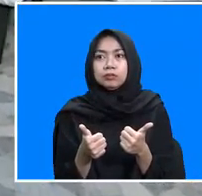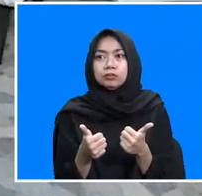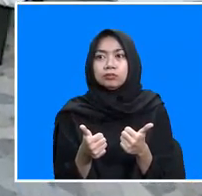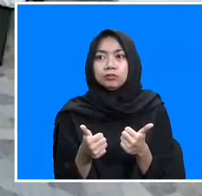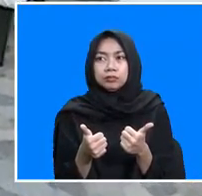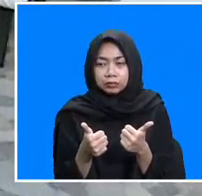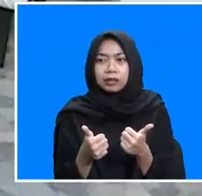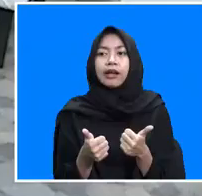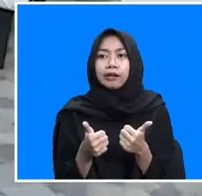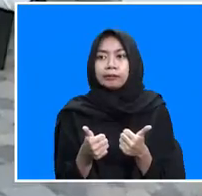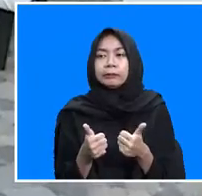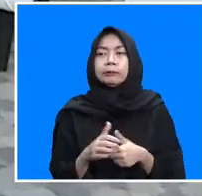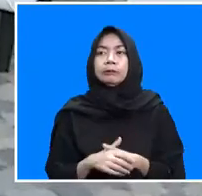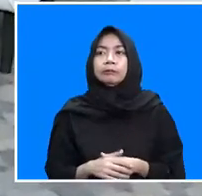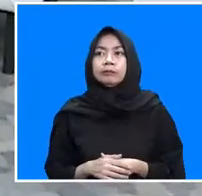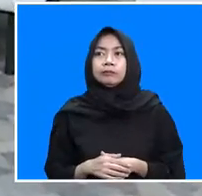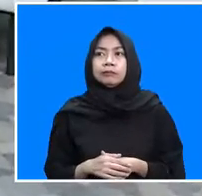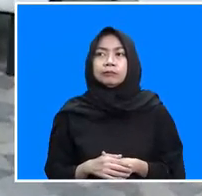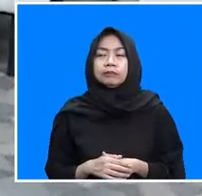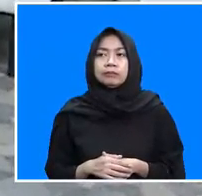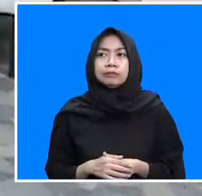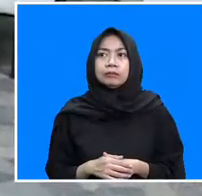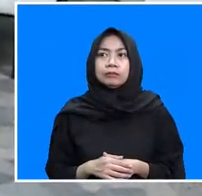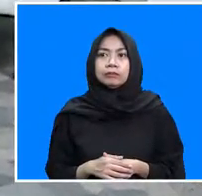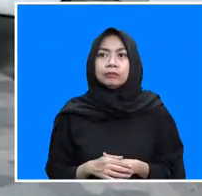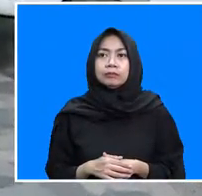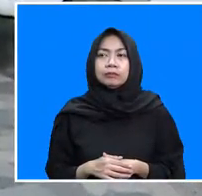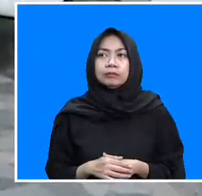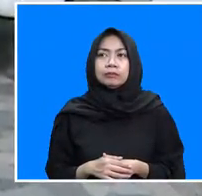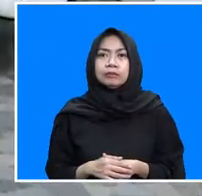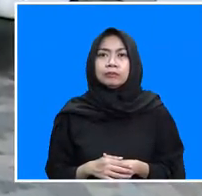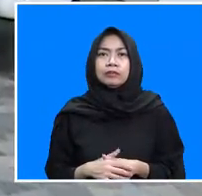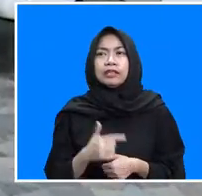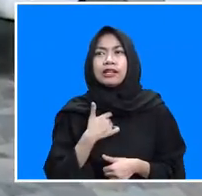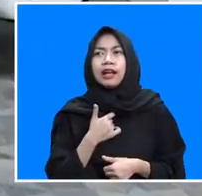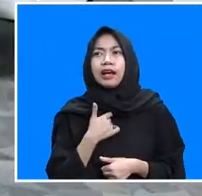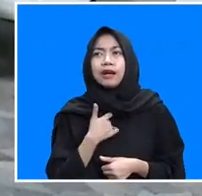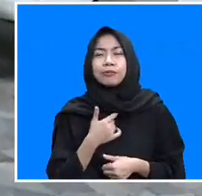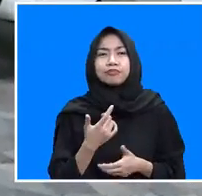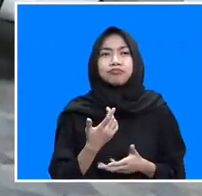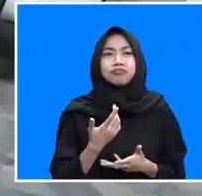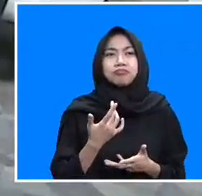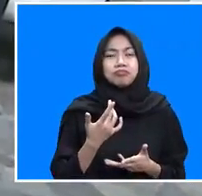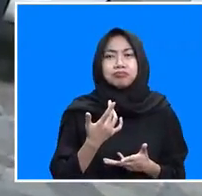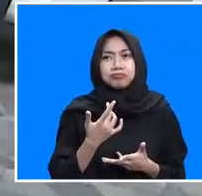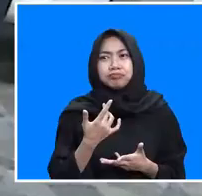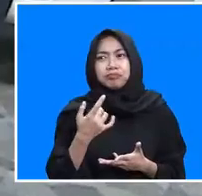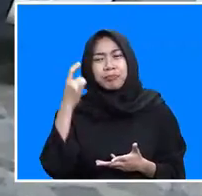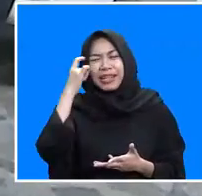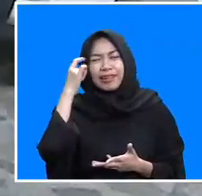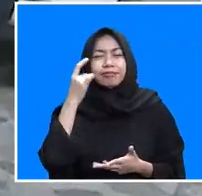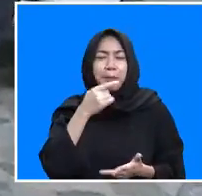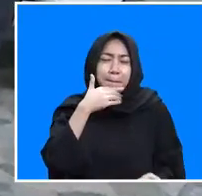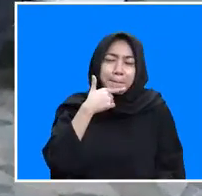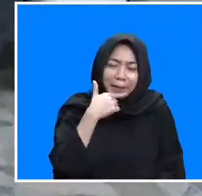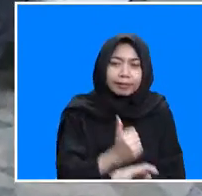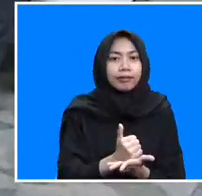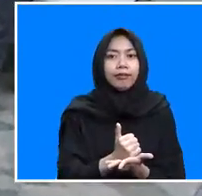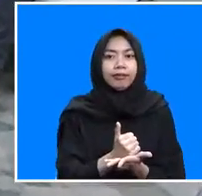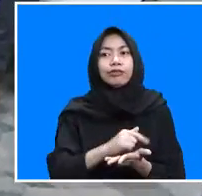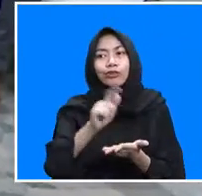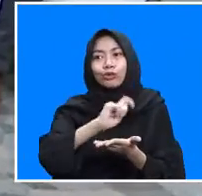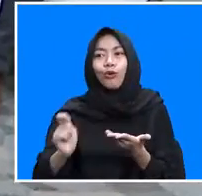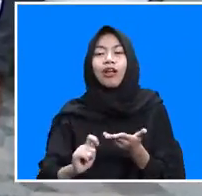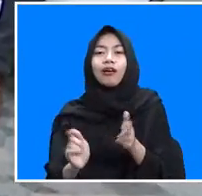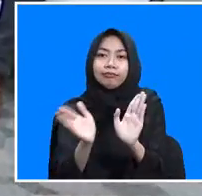the classroom. And yes, I really just can't really say or emphasize enough how important